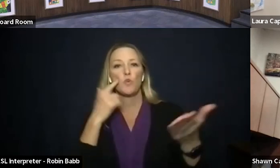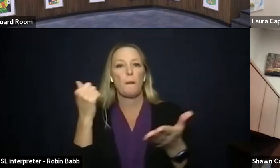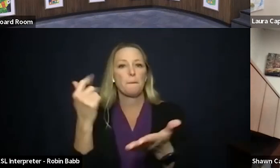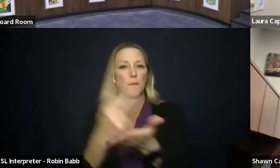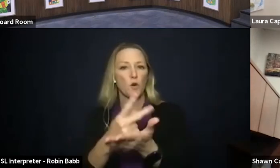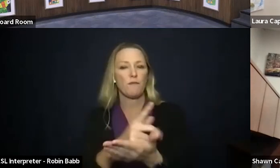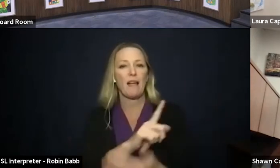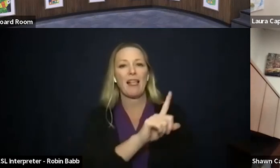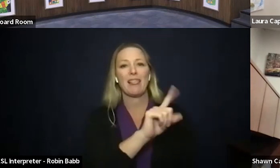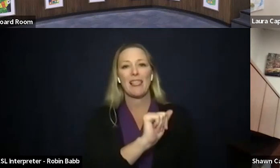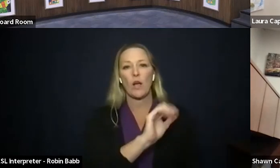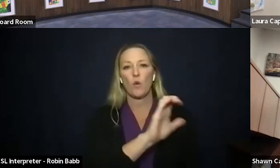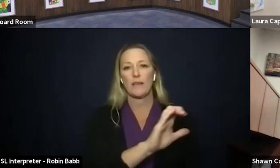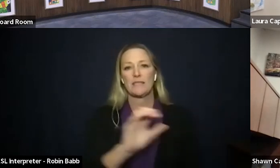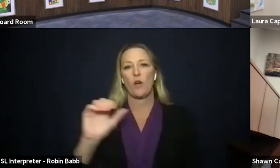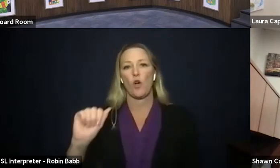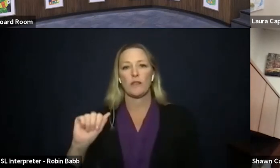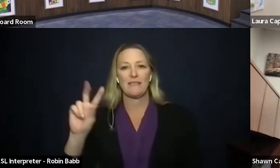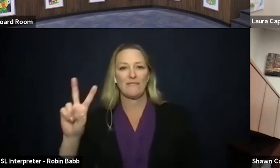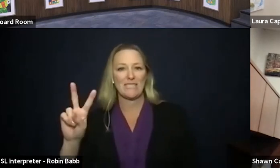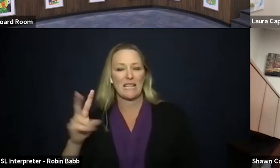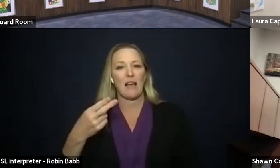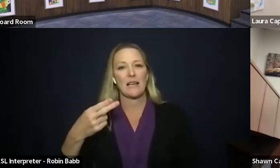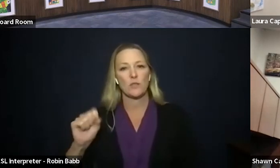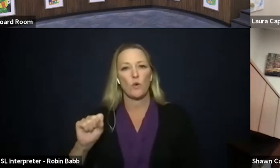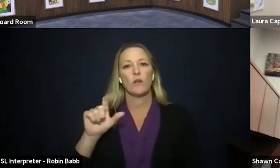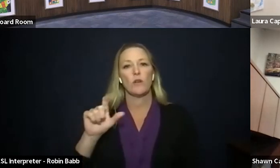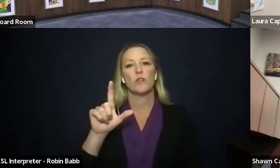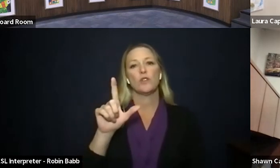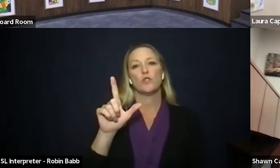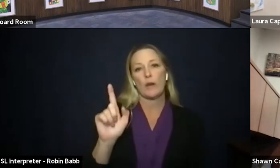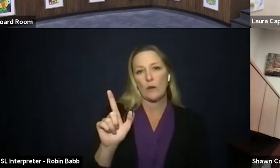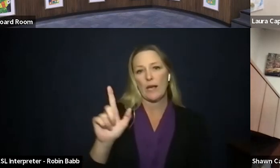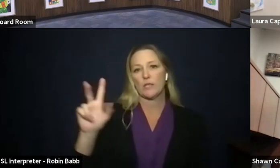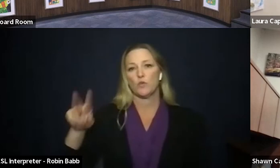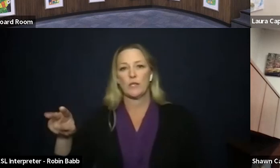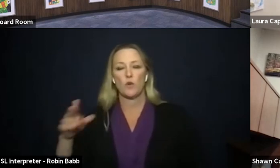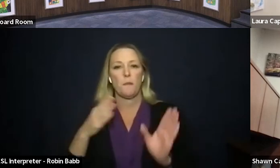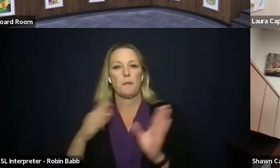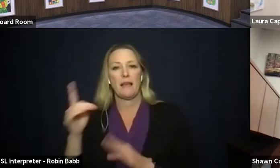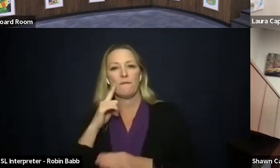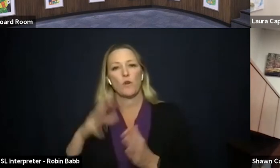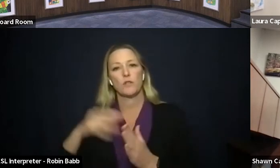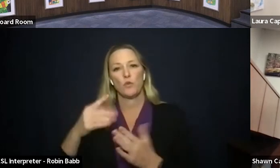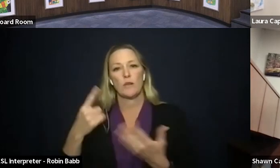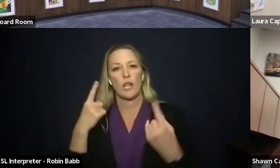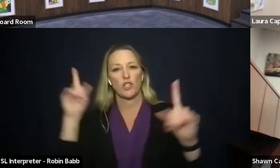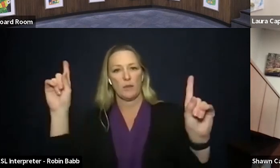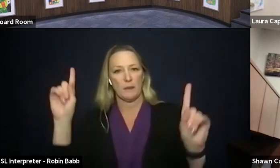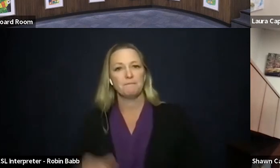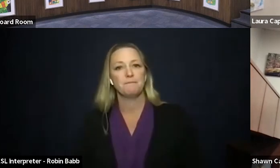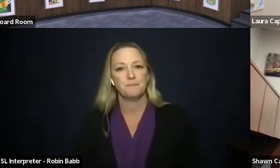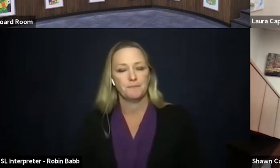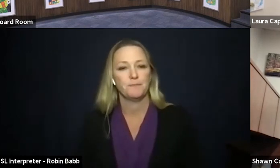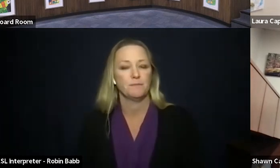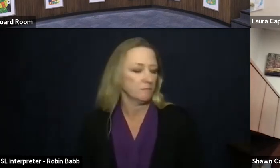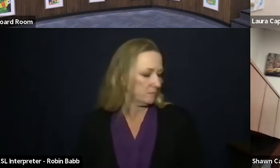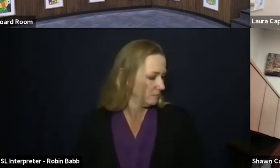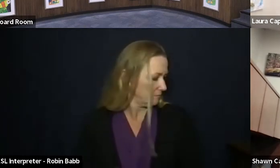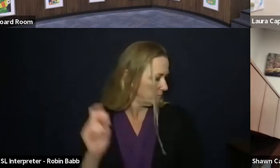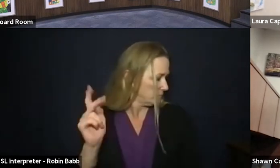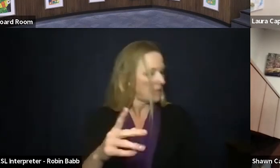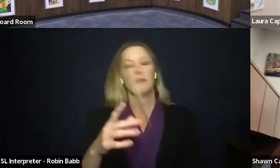laquesta and alta vista high schools 2021-22 plans for student achievement okay and miss